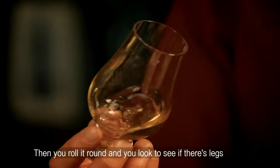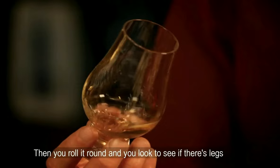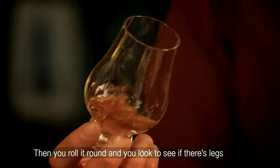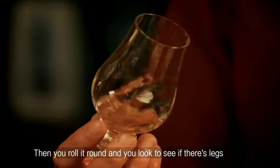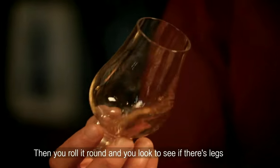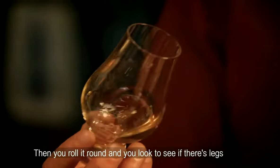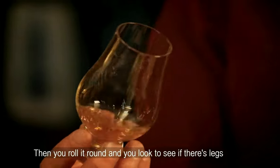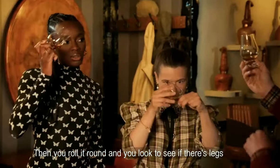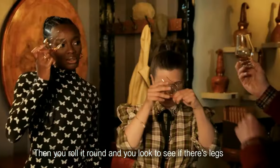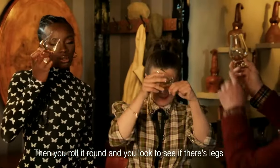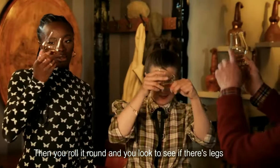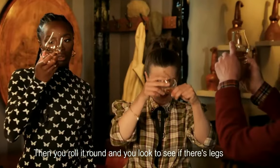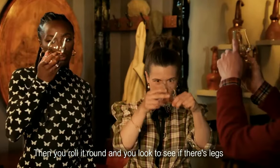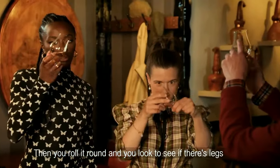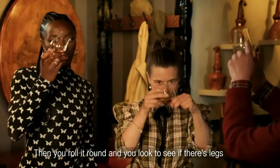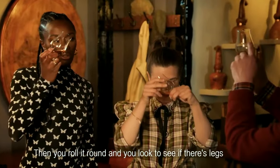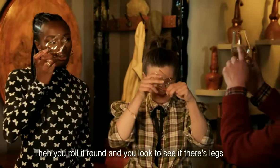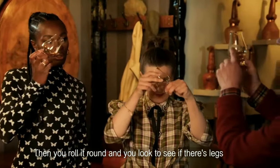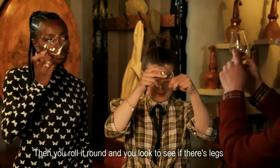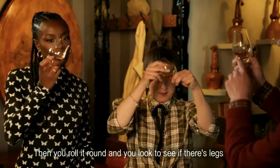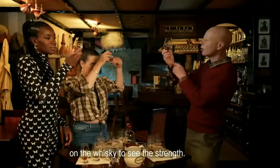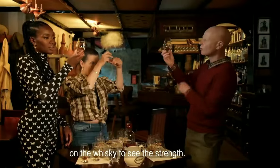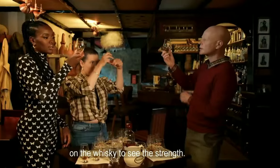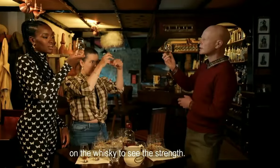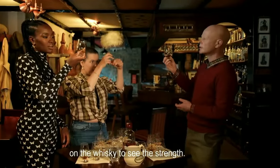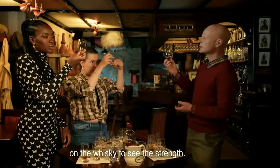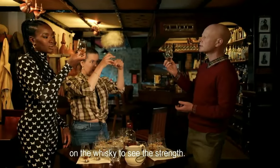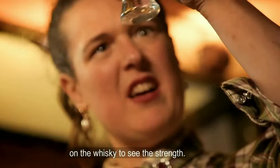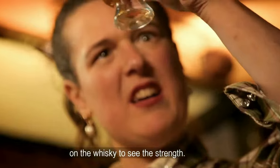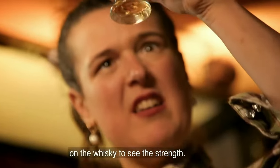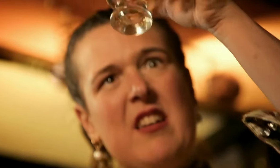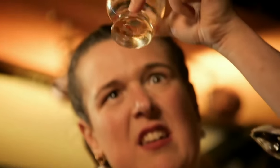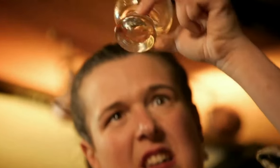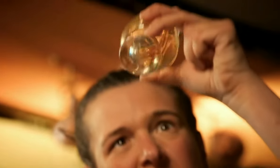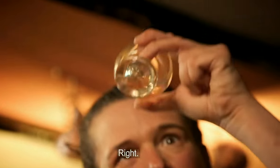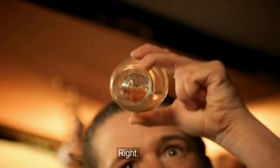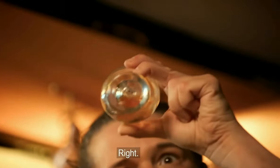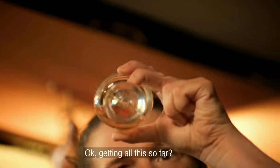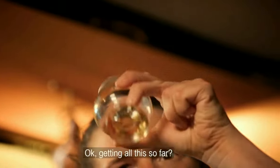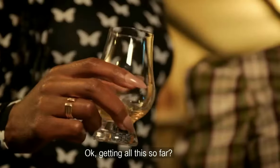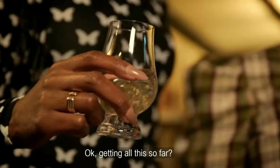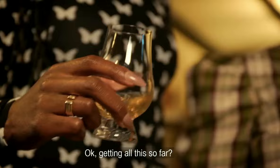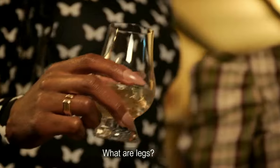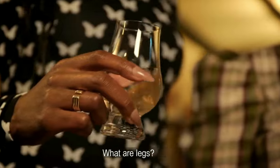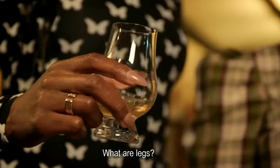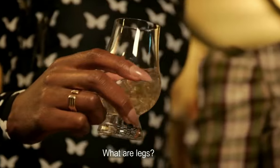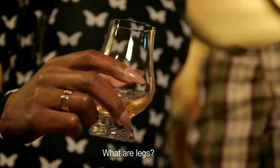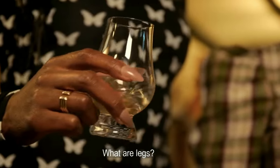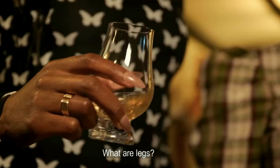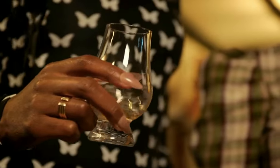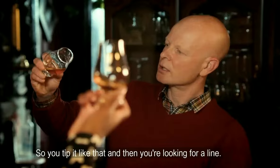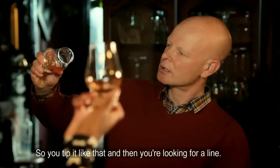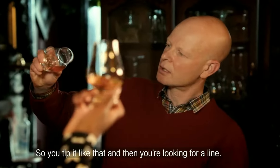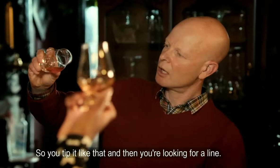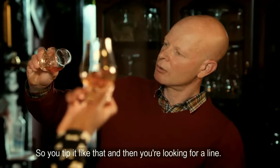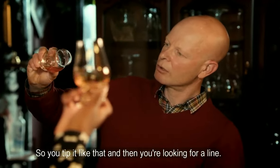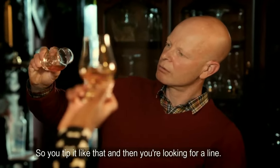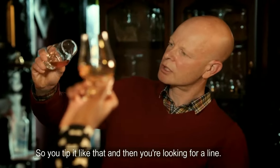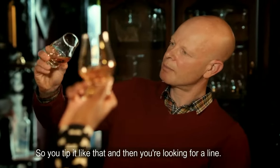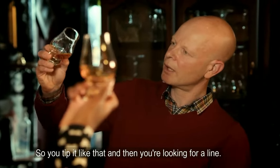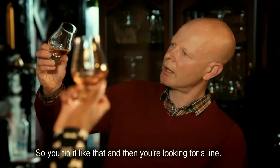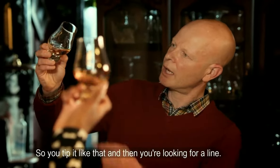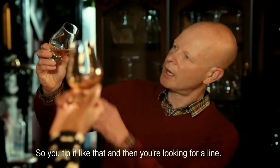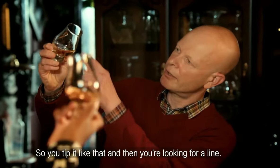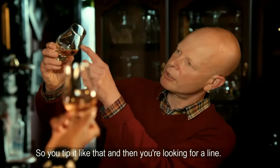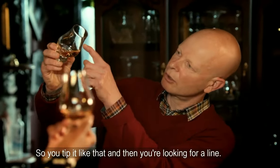And then you roll it round, and you look to see if there's legs on the whiskey to see the strength. Right. Okay, getting all this stuff. What are legs? So